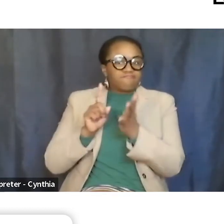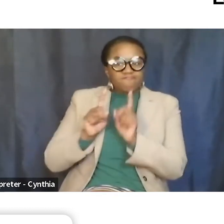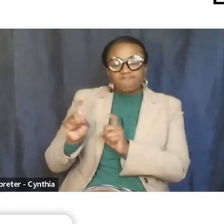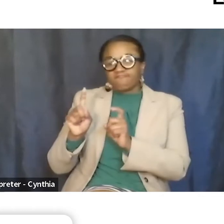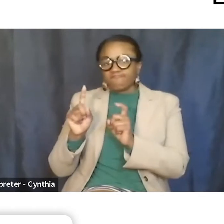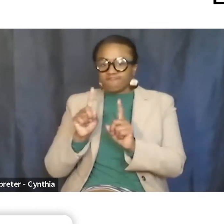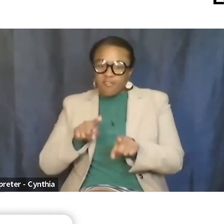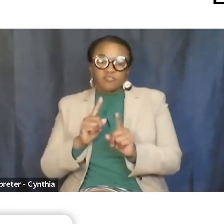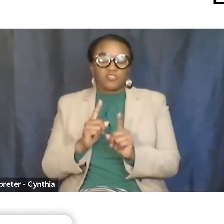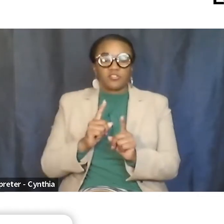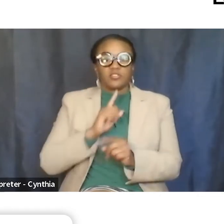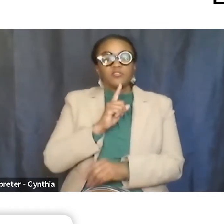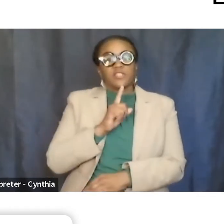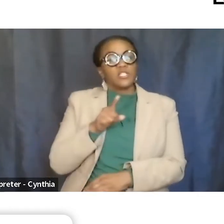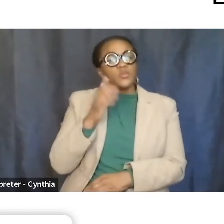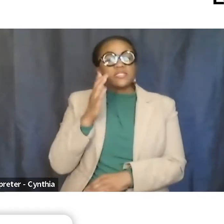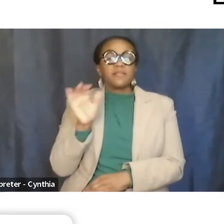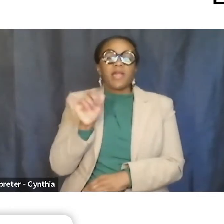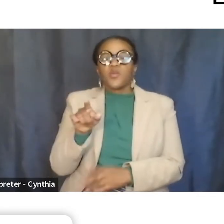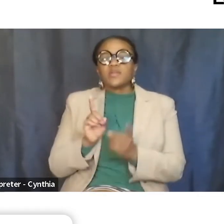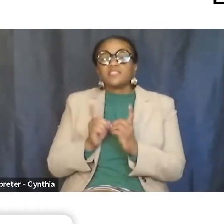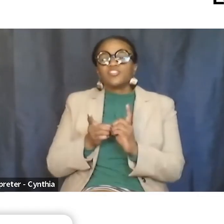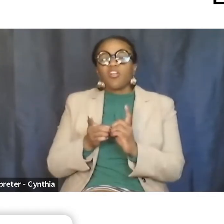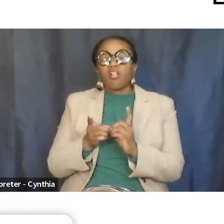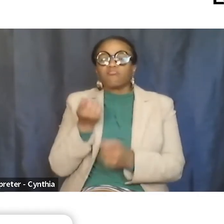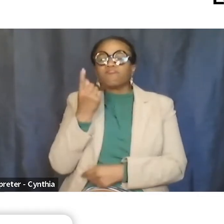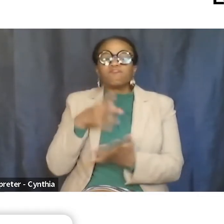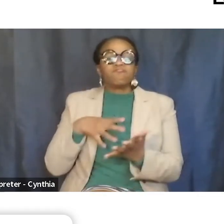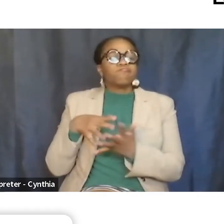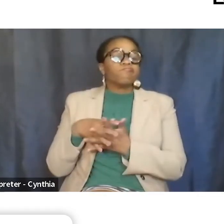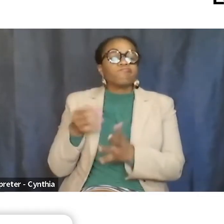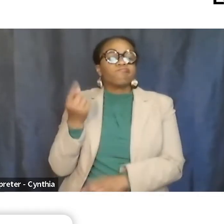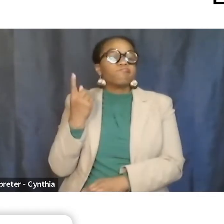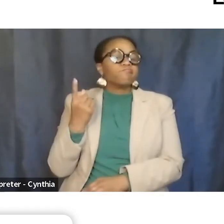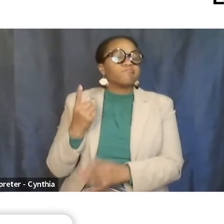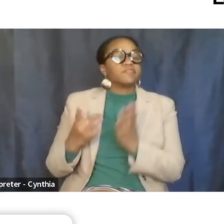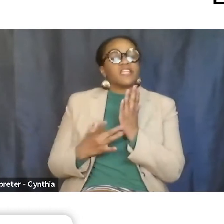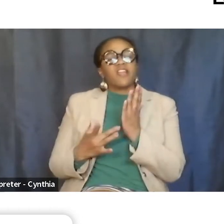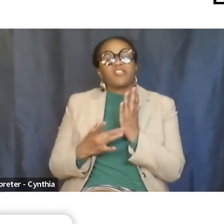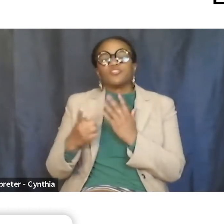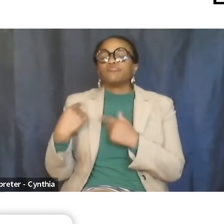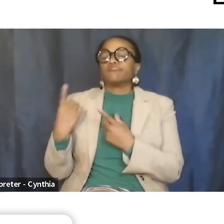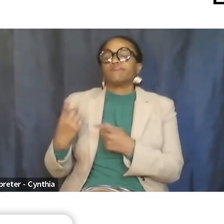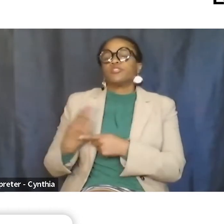is, you seem like you're a digital native, you know and understand technology, you've been using it, you're a part of an organization